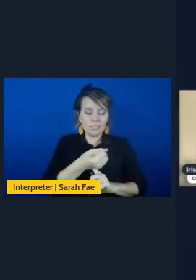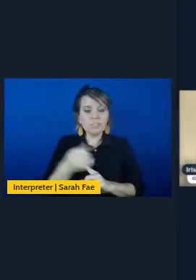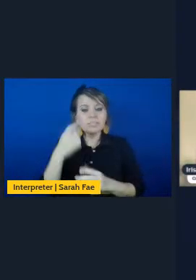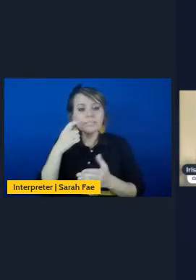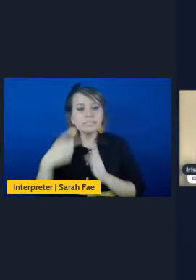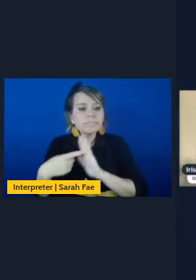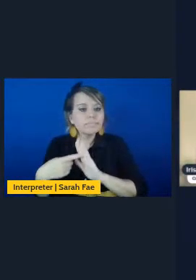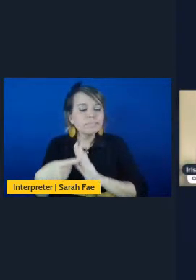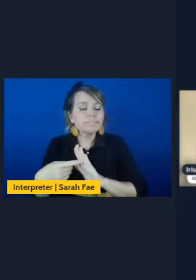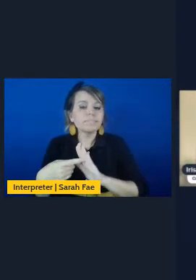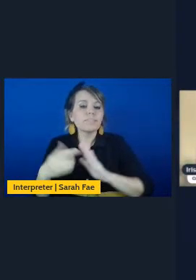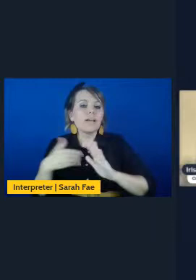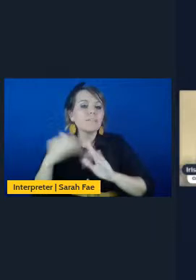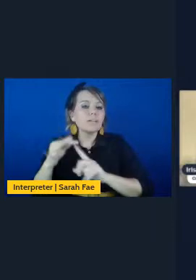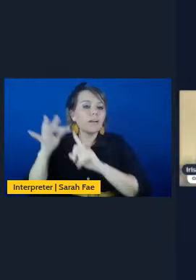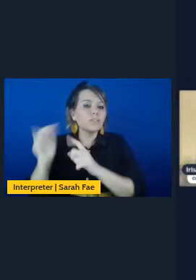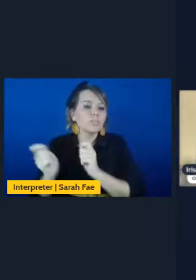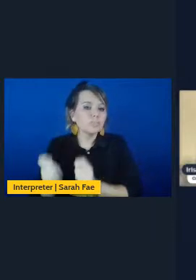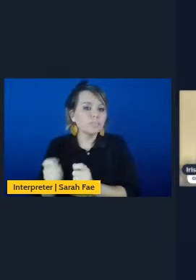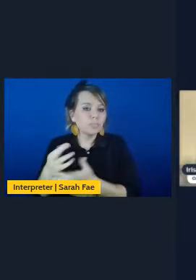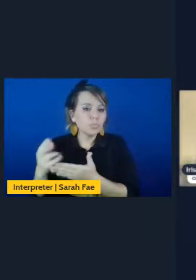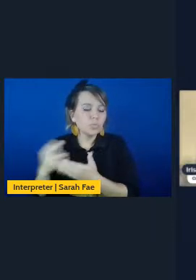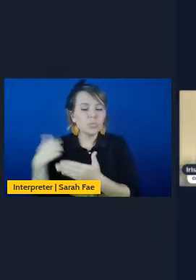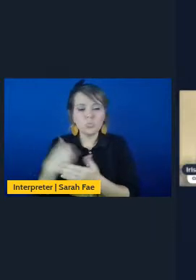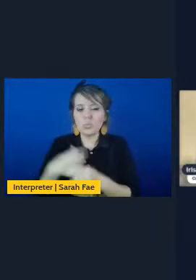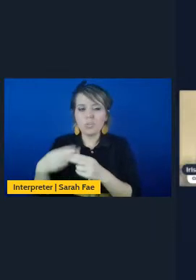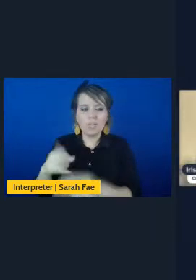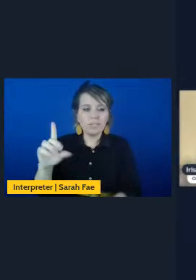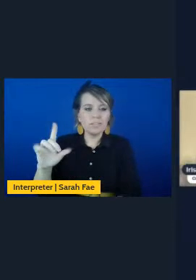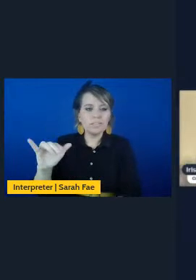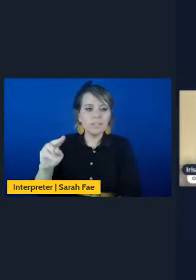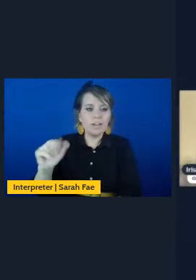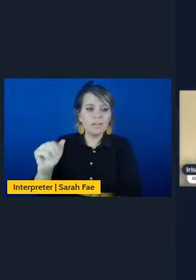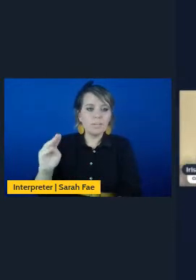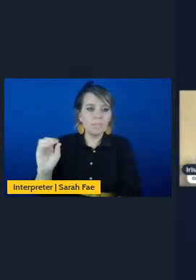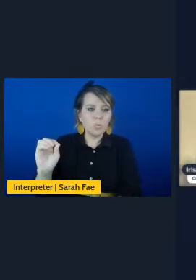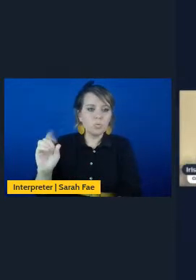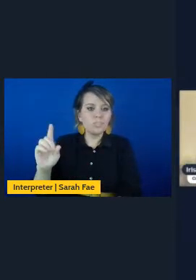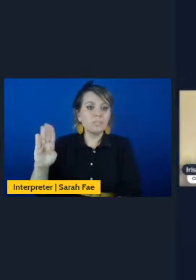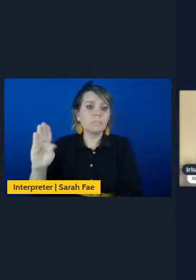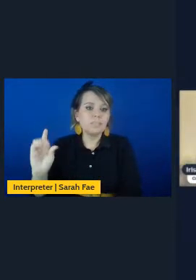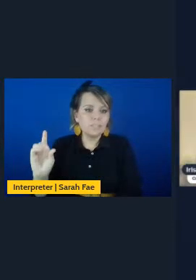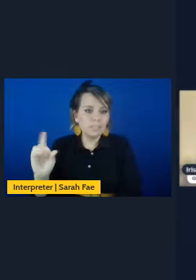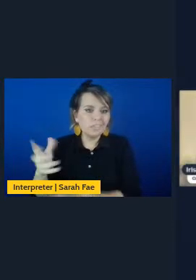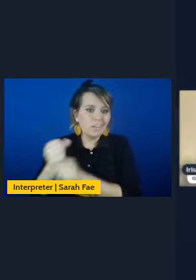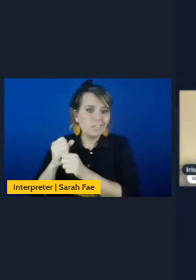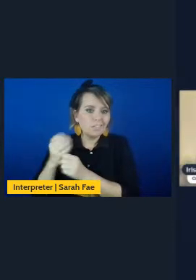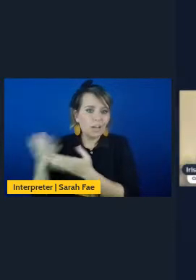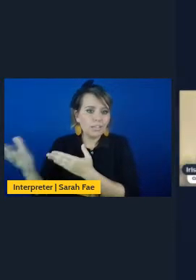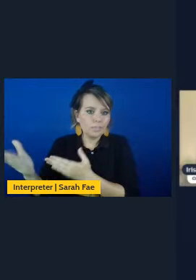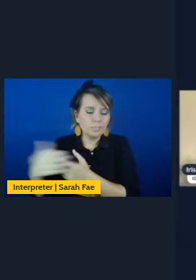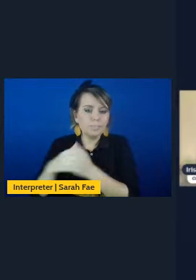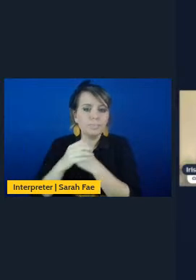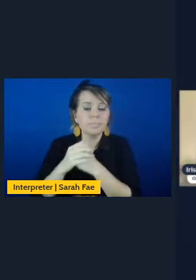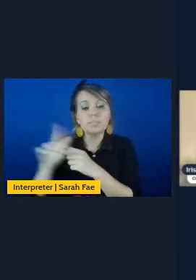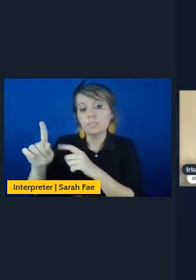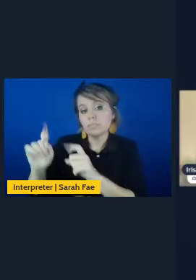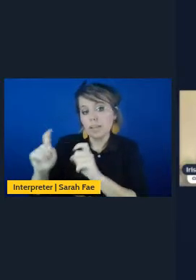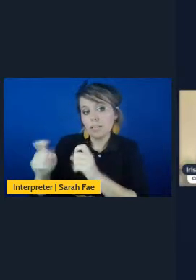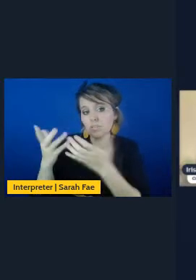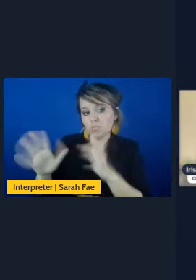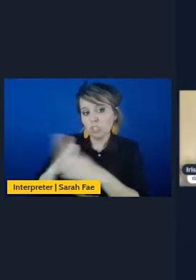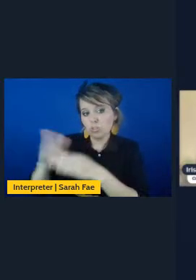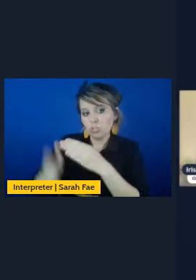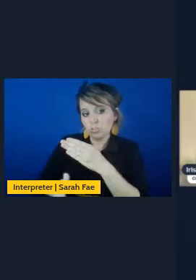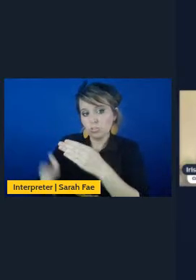custom resource, which is going to call the DynamoDB get item. All right, so this test has completed, and